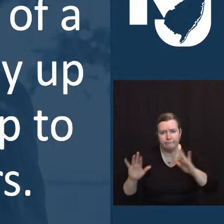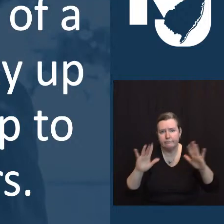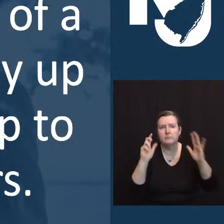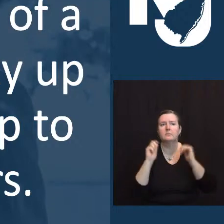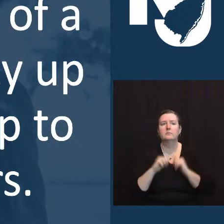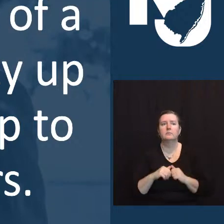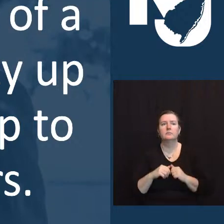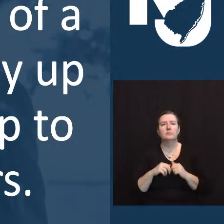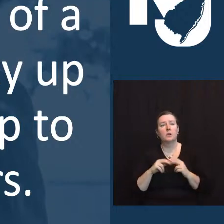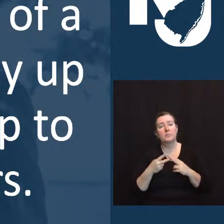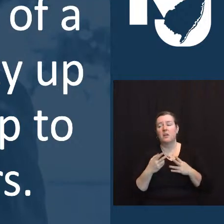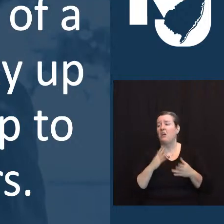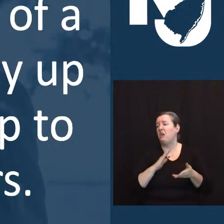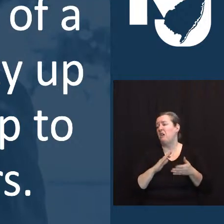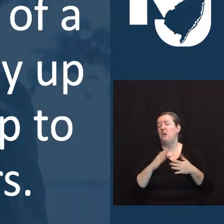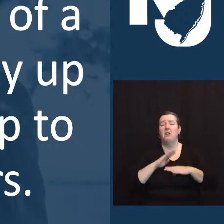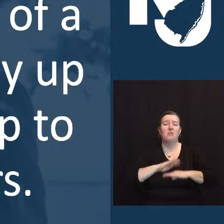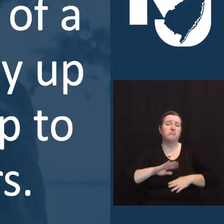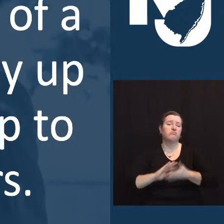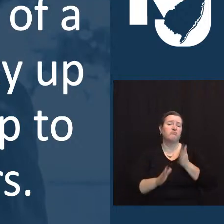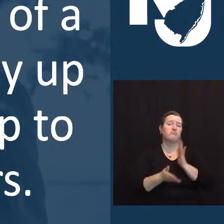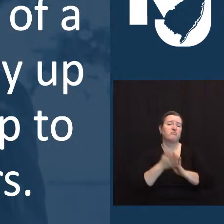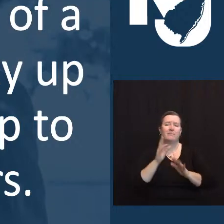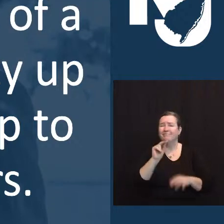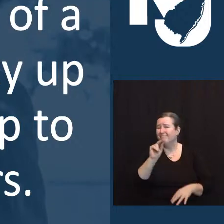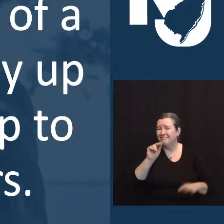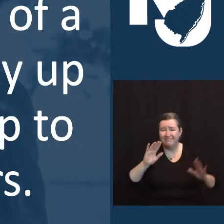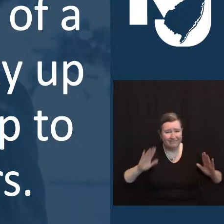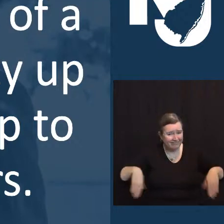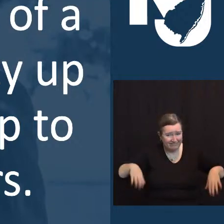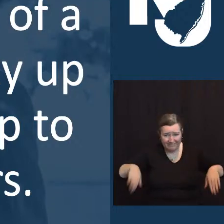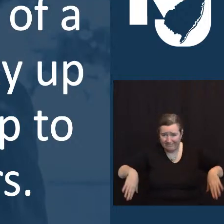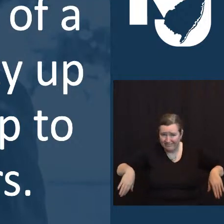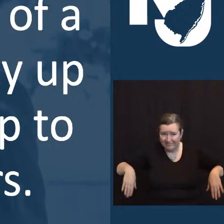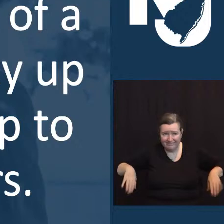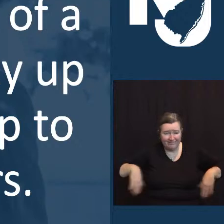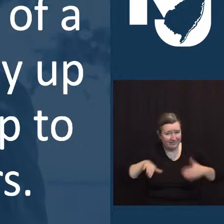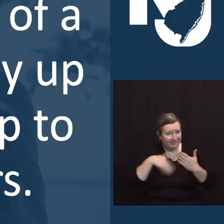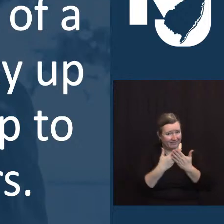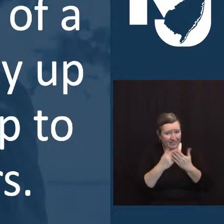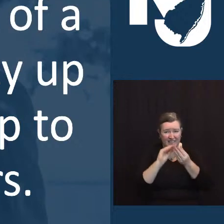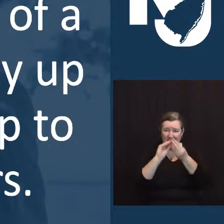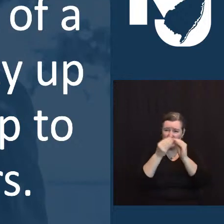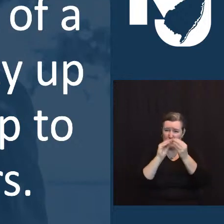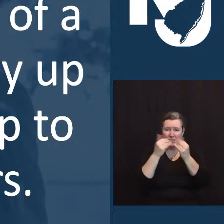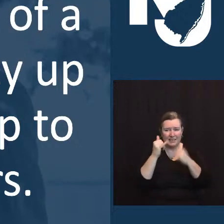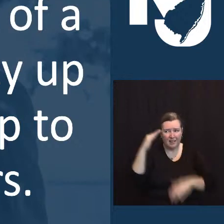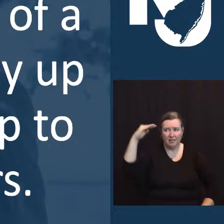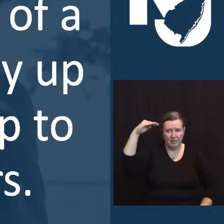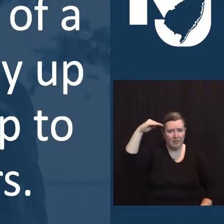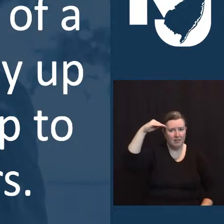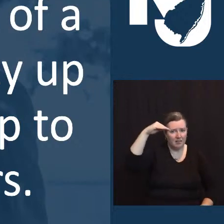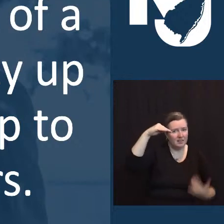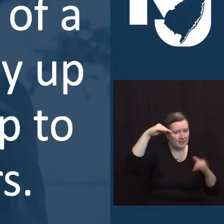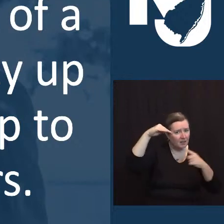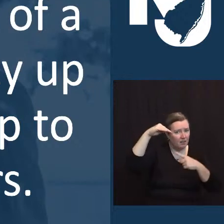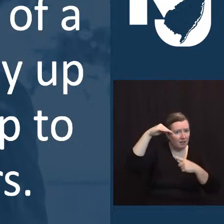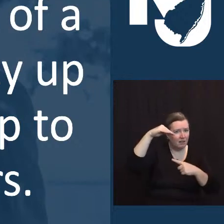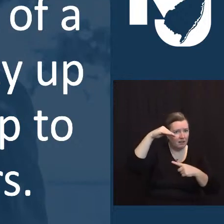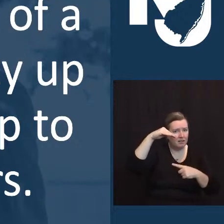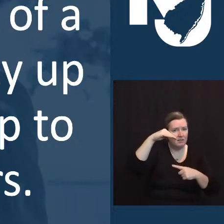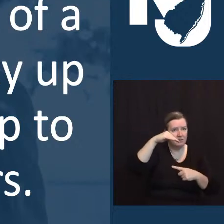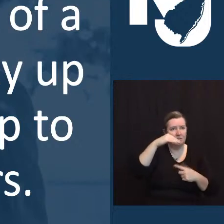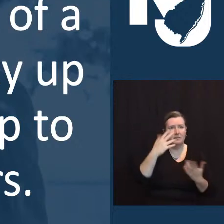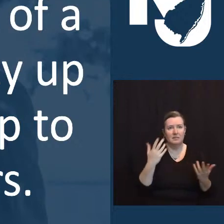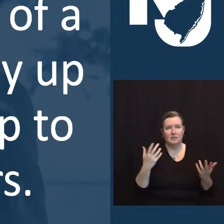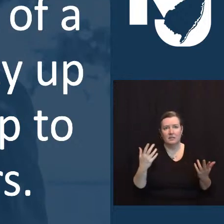to coronavirus. Our numbers have come down, but they're sort of in a zone right now. But we do believe we're going to get there,